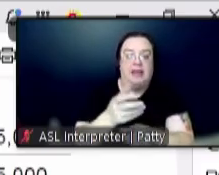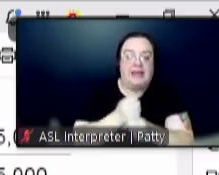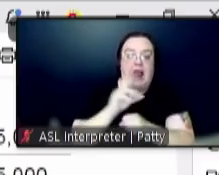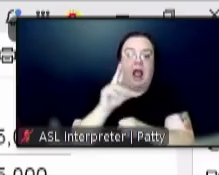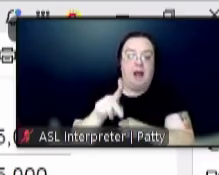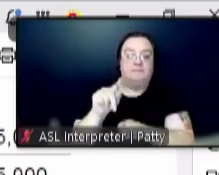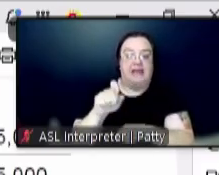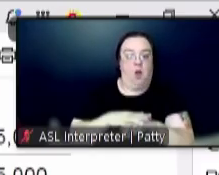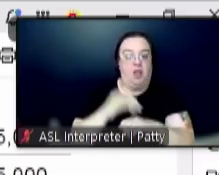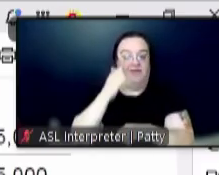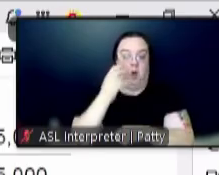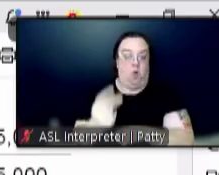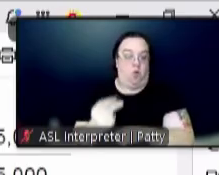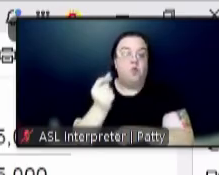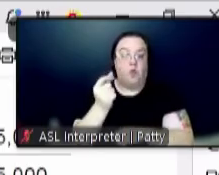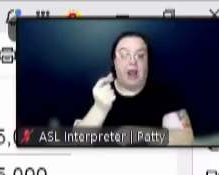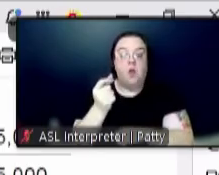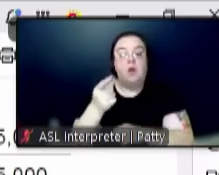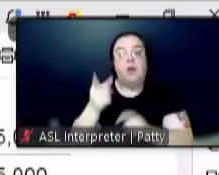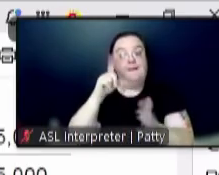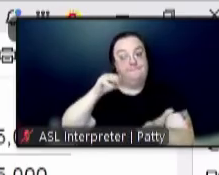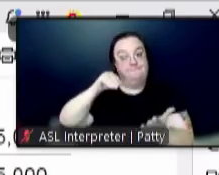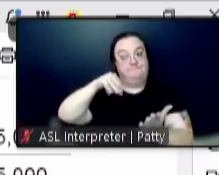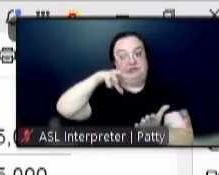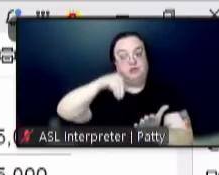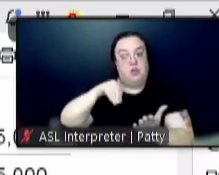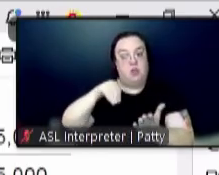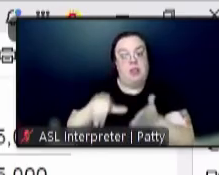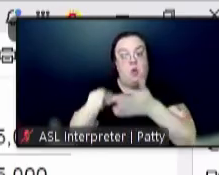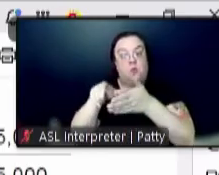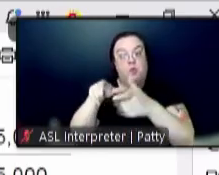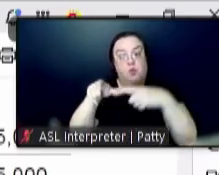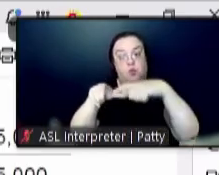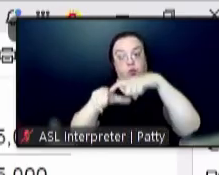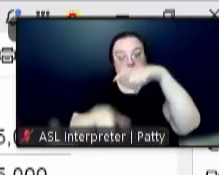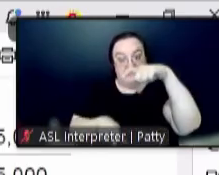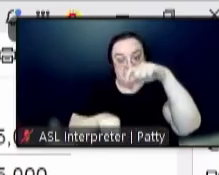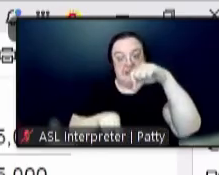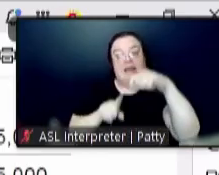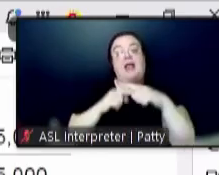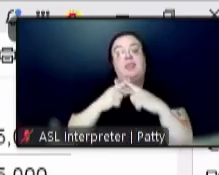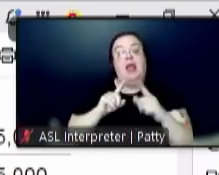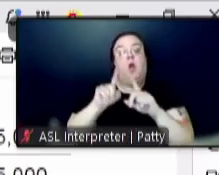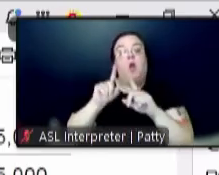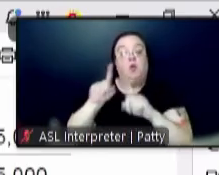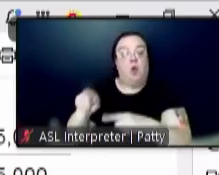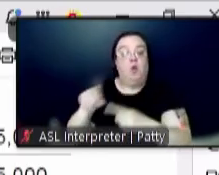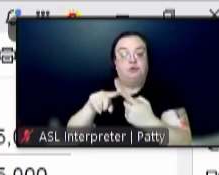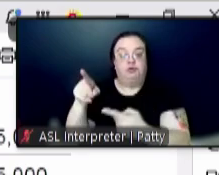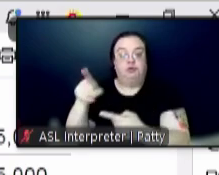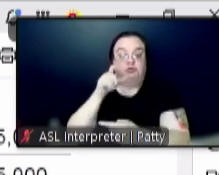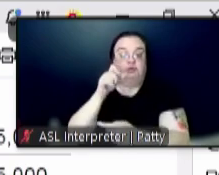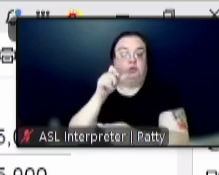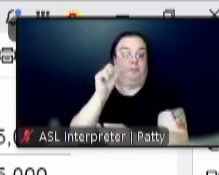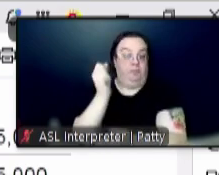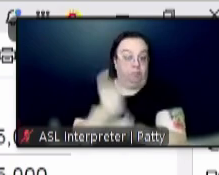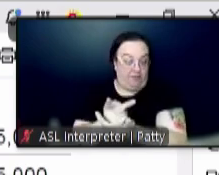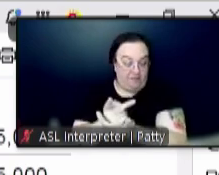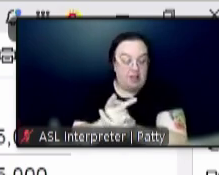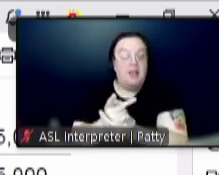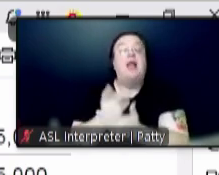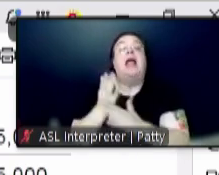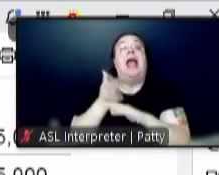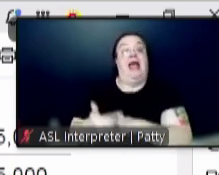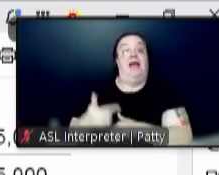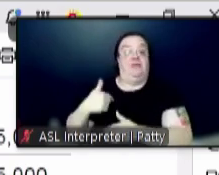take a picture of the receipt and then it goes to the approval, to the approvers. After I